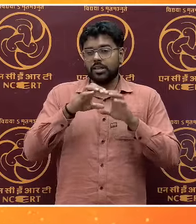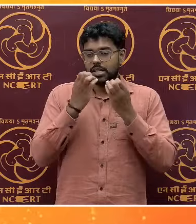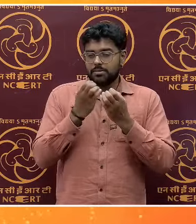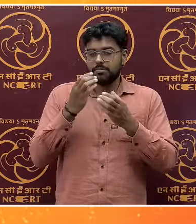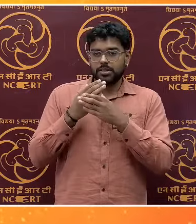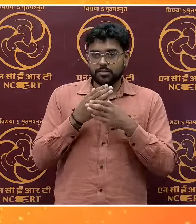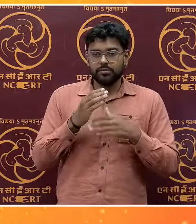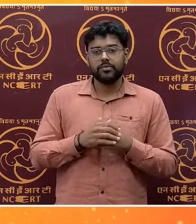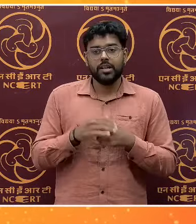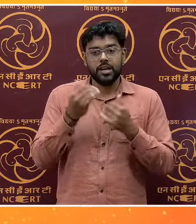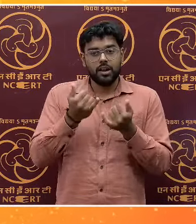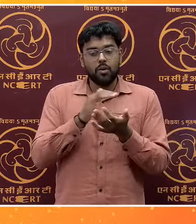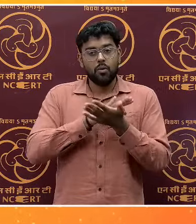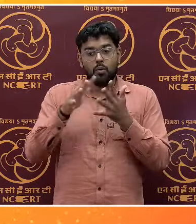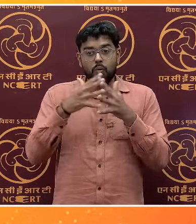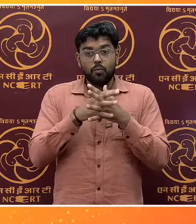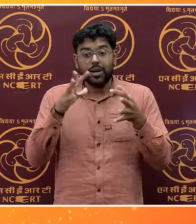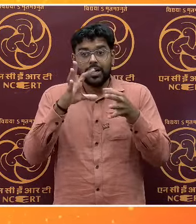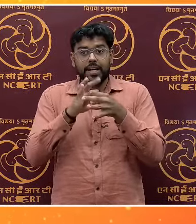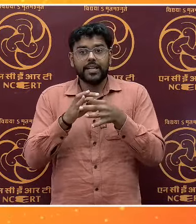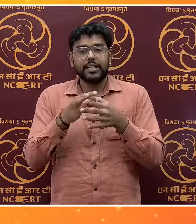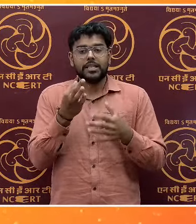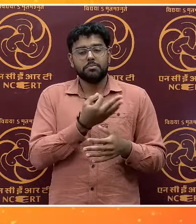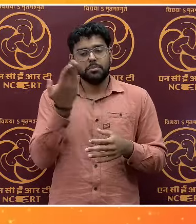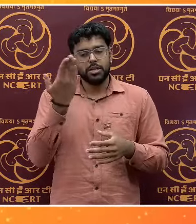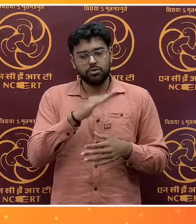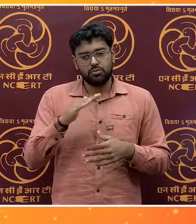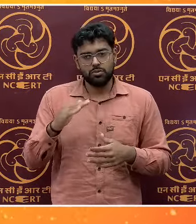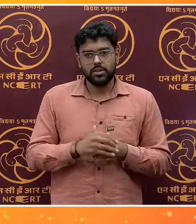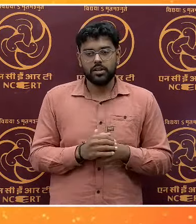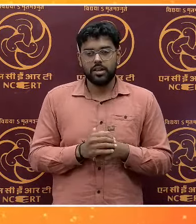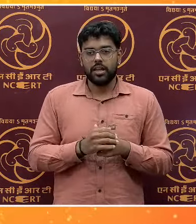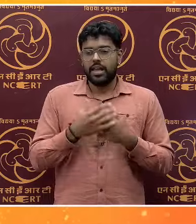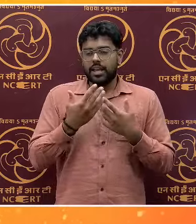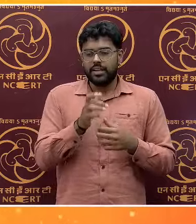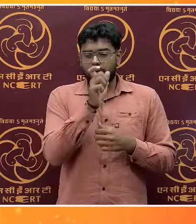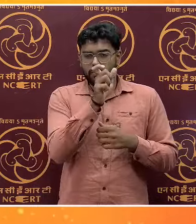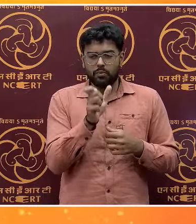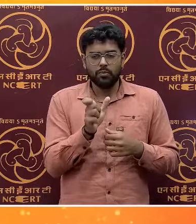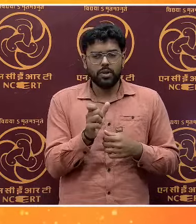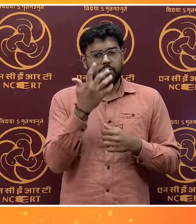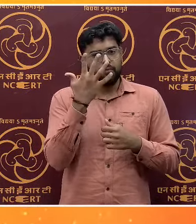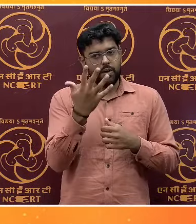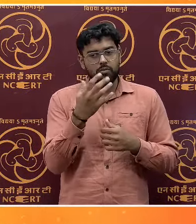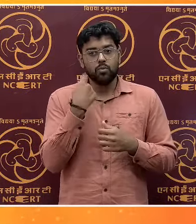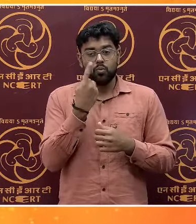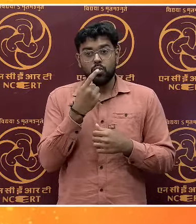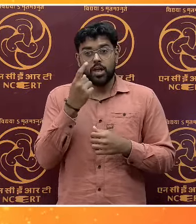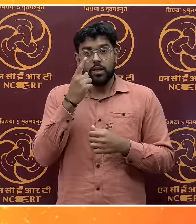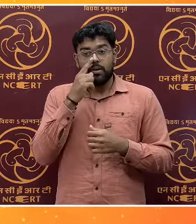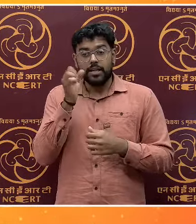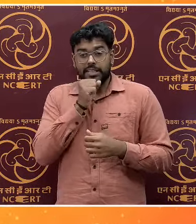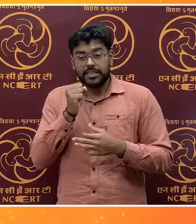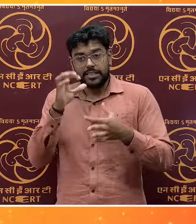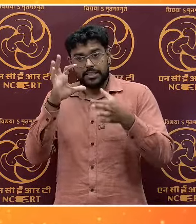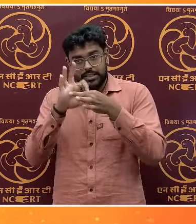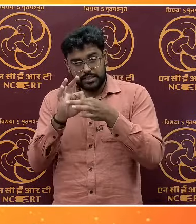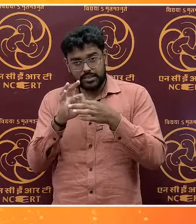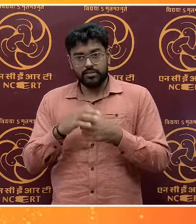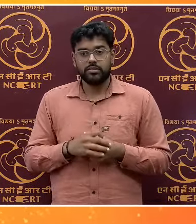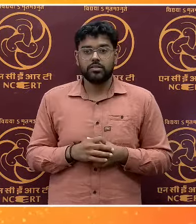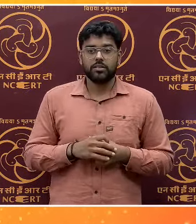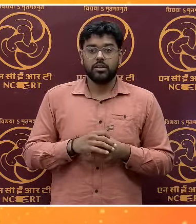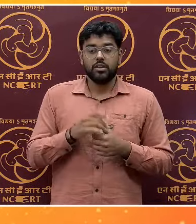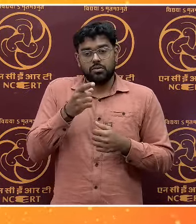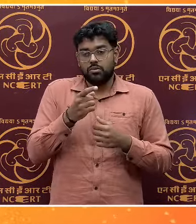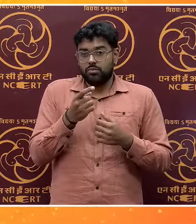we have modified Modified homework. homework also. Right. Recall 5 words you associate with an elderly person. And